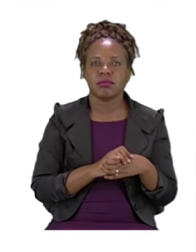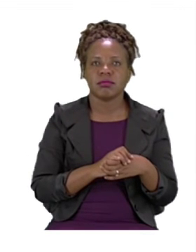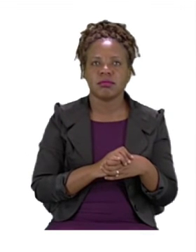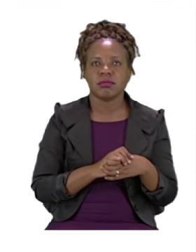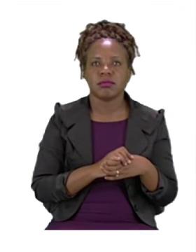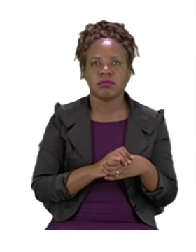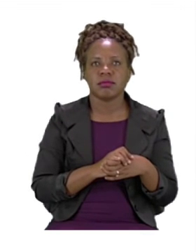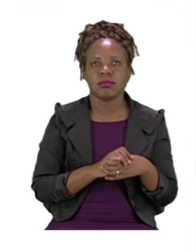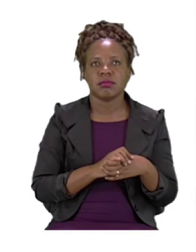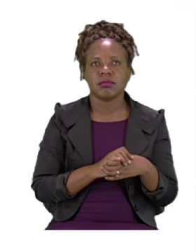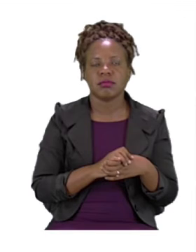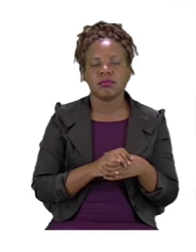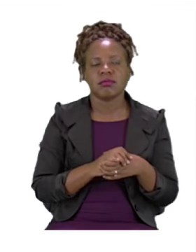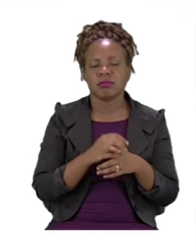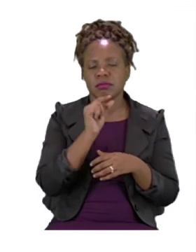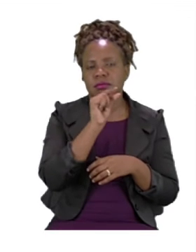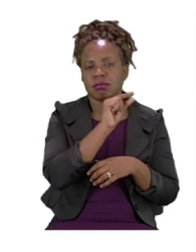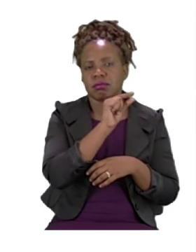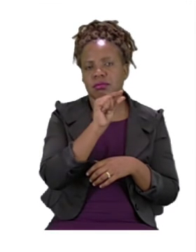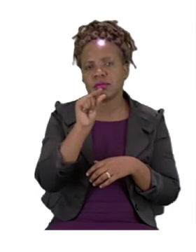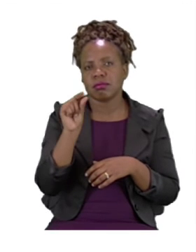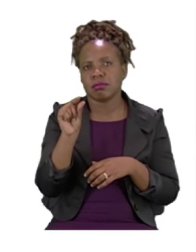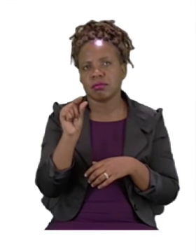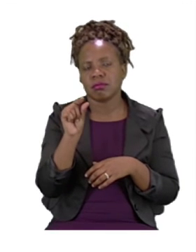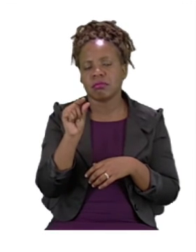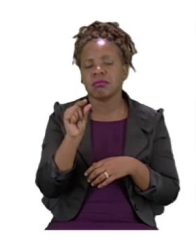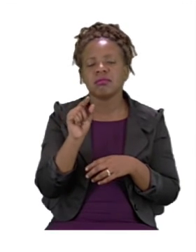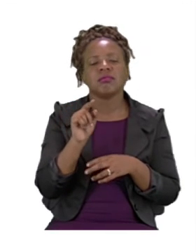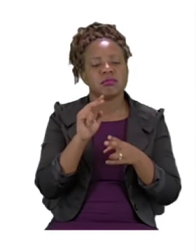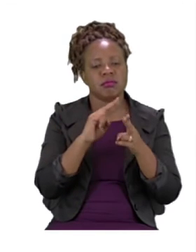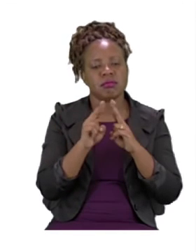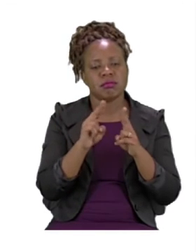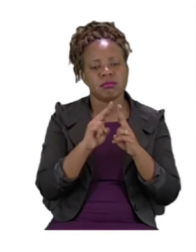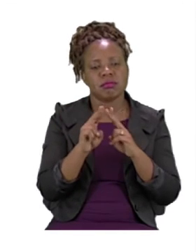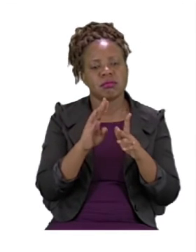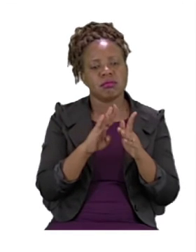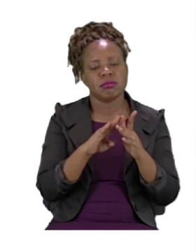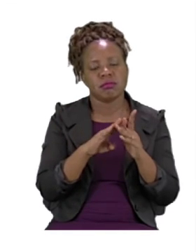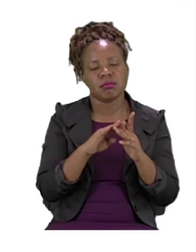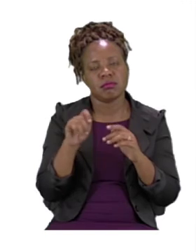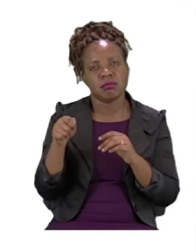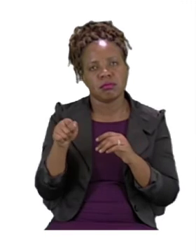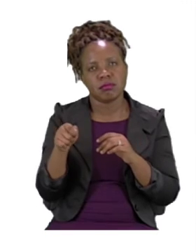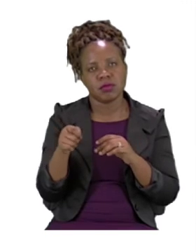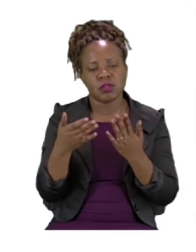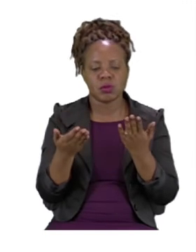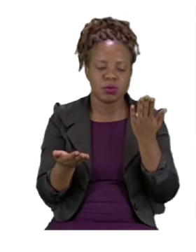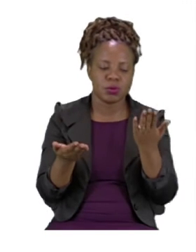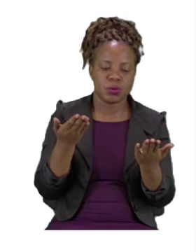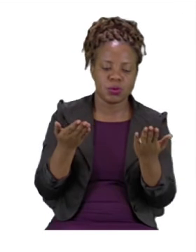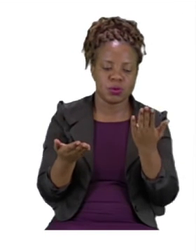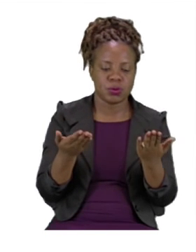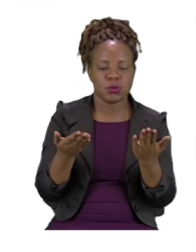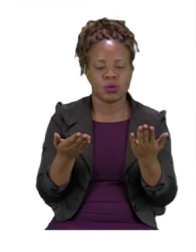the sentence that we just read, it is talking about the key. So we are comparing the key